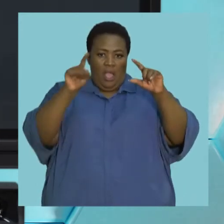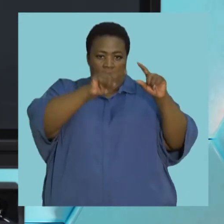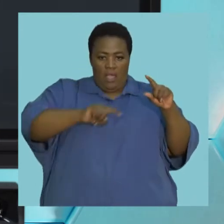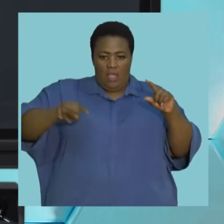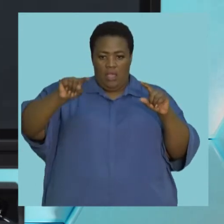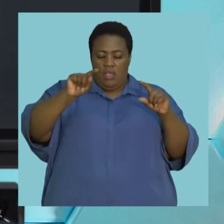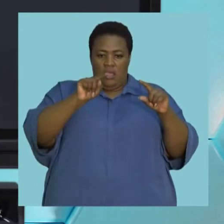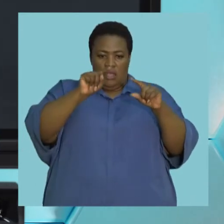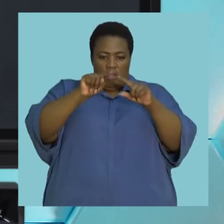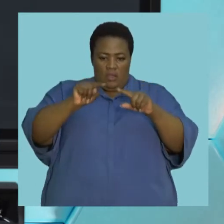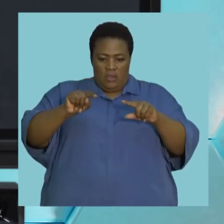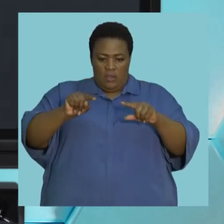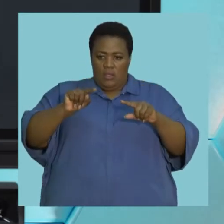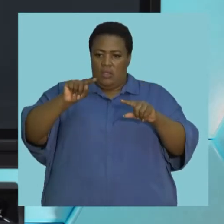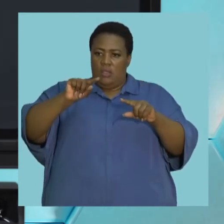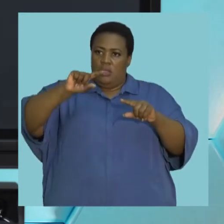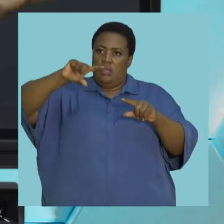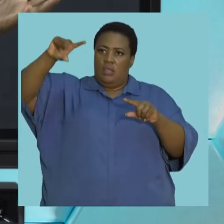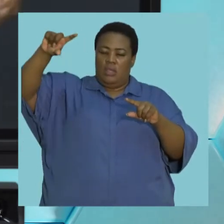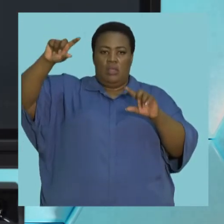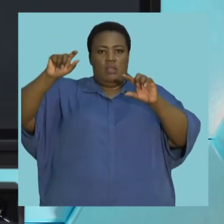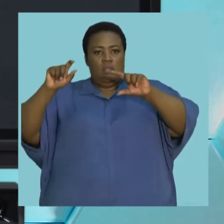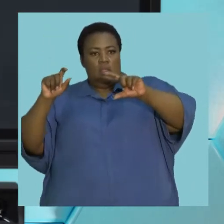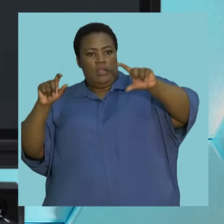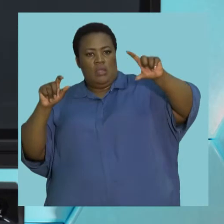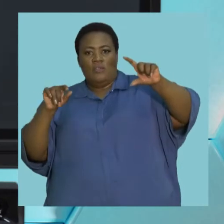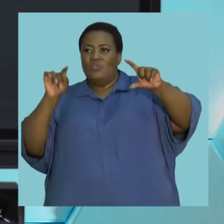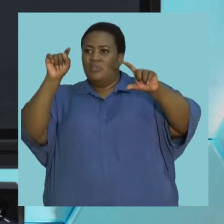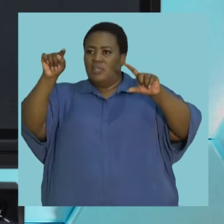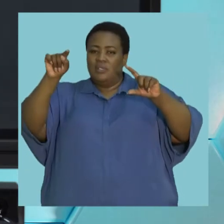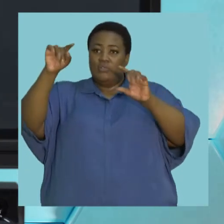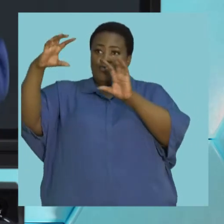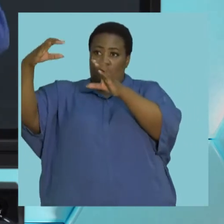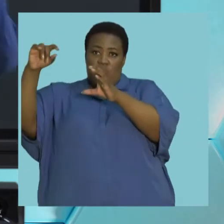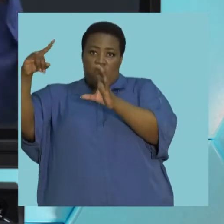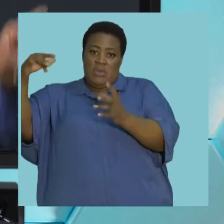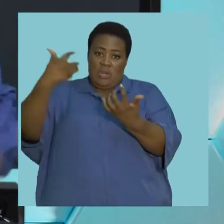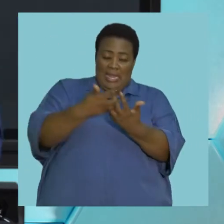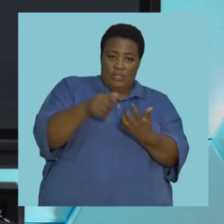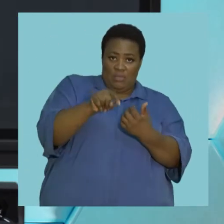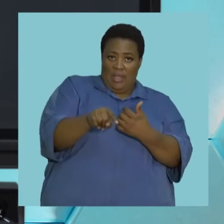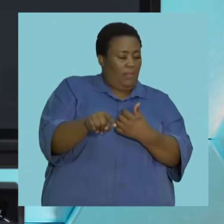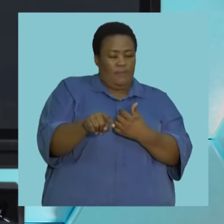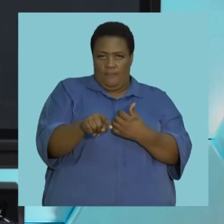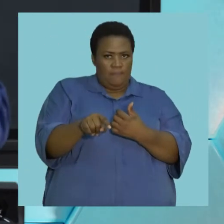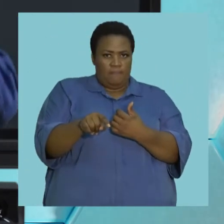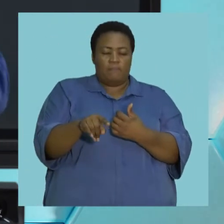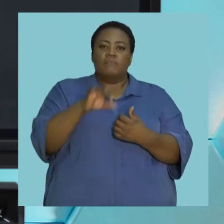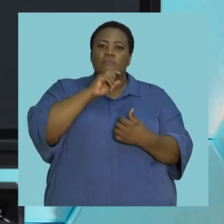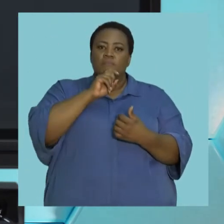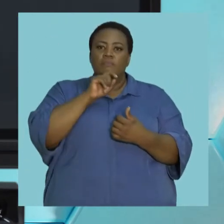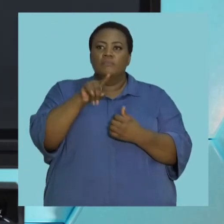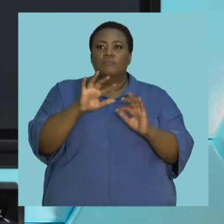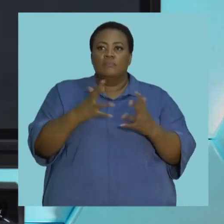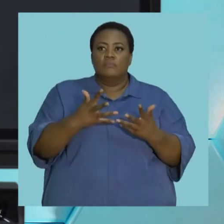using different types of phones. So the one group is not related to the other. And so we illustrate that using a